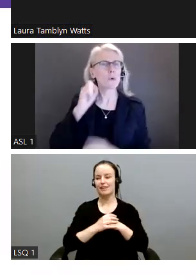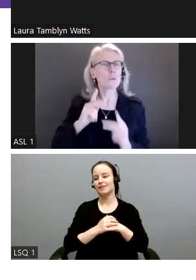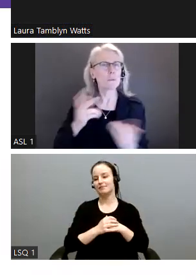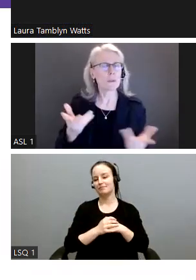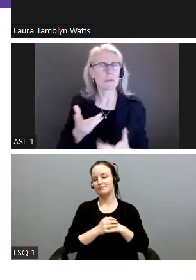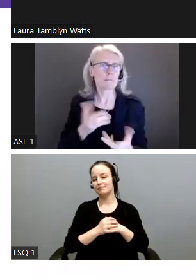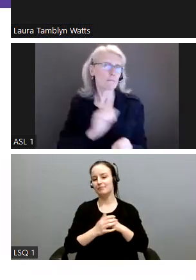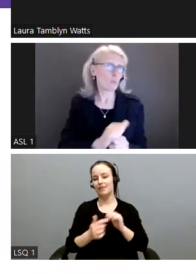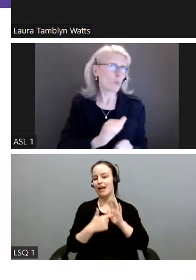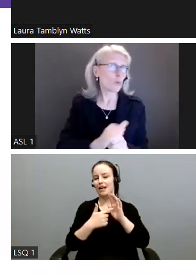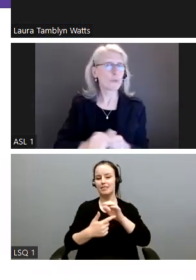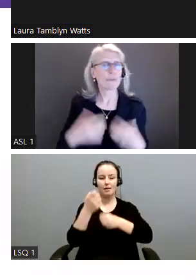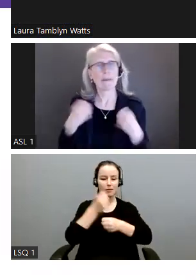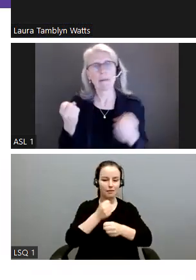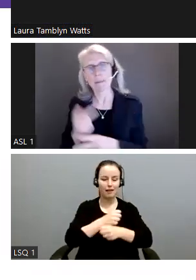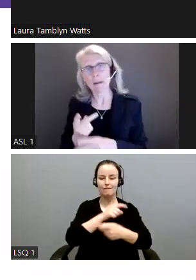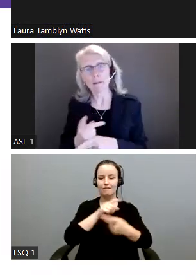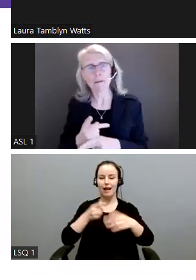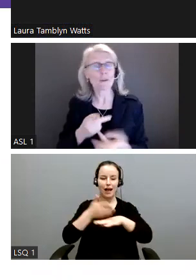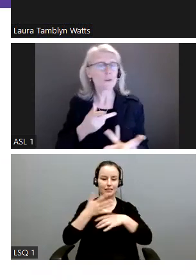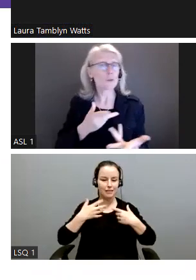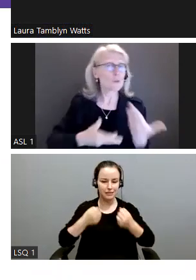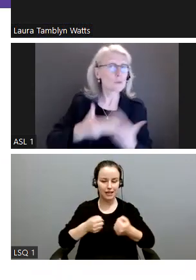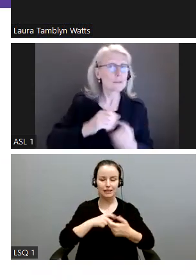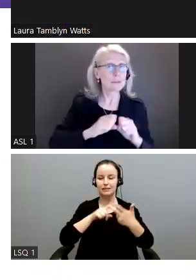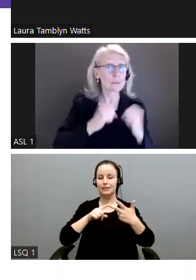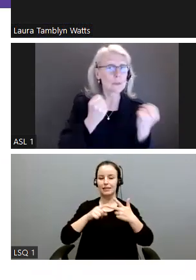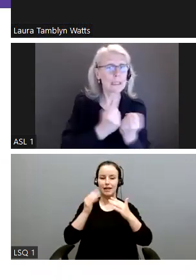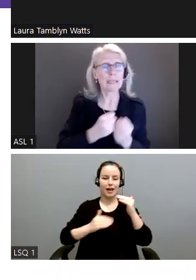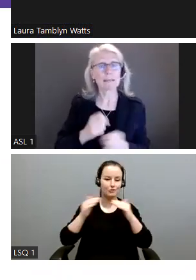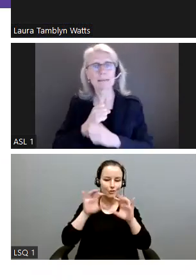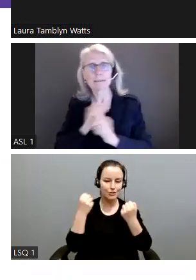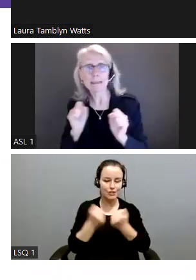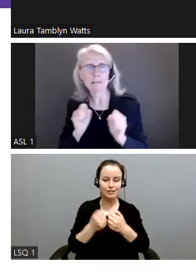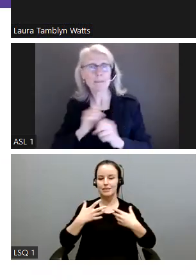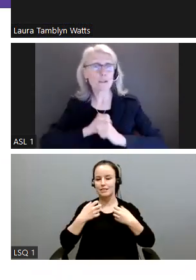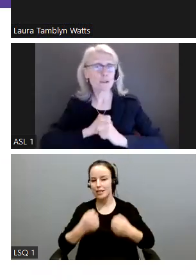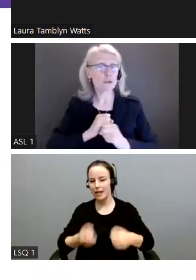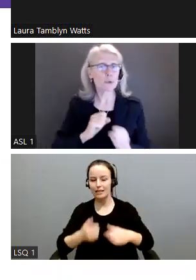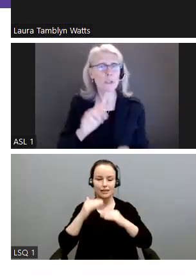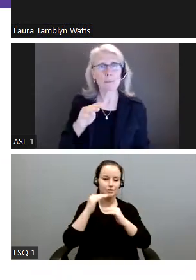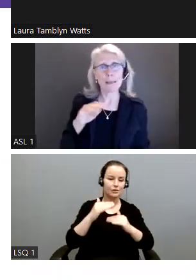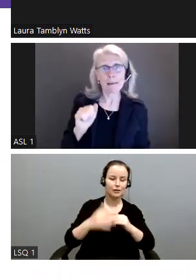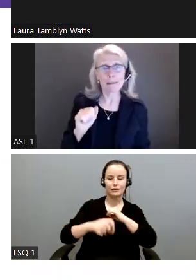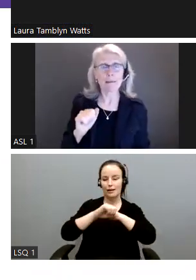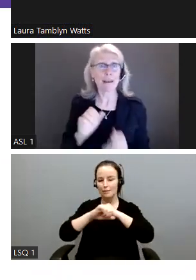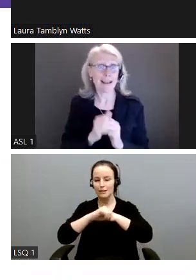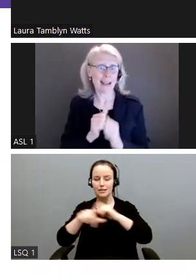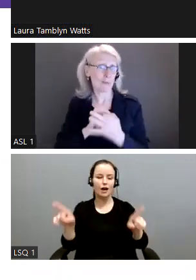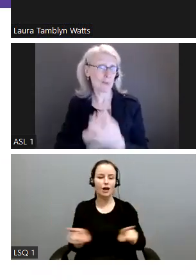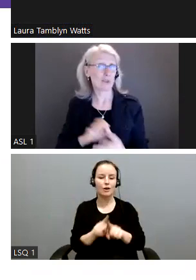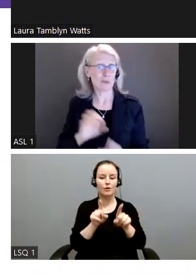employment, healthcare, social inclusion, safety and security, media, and its connection to elder abuse.